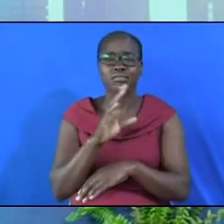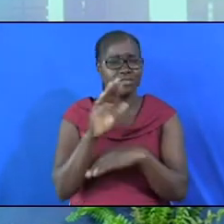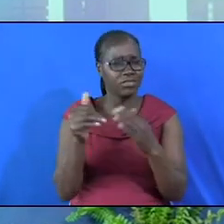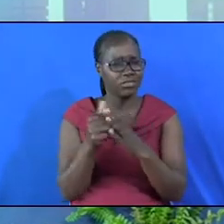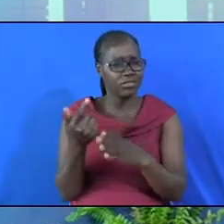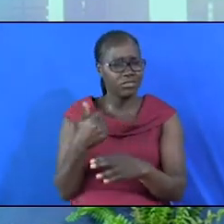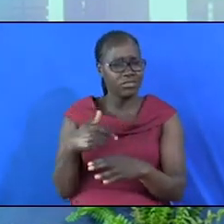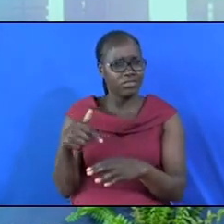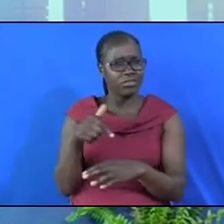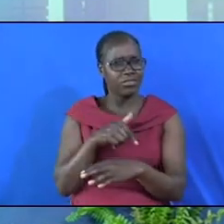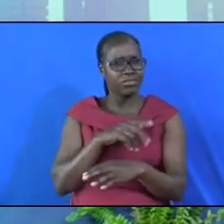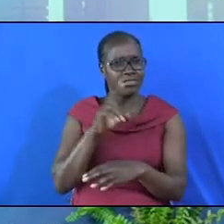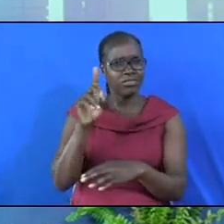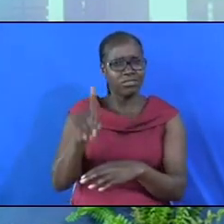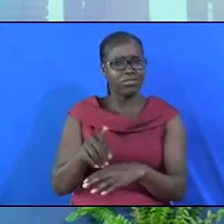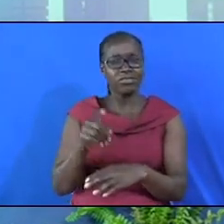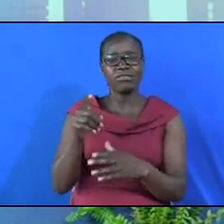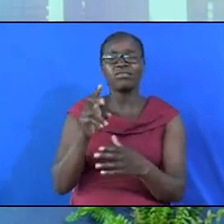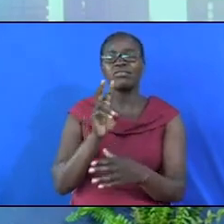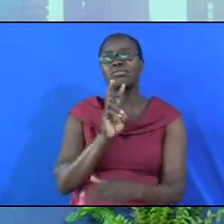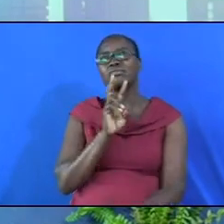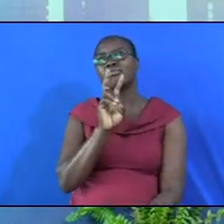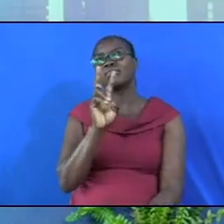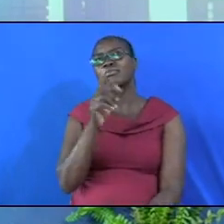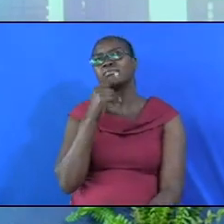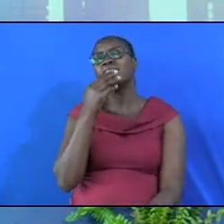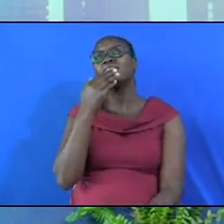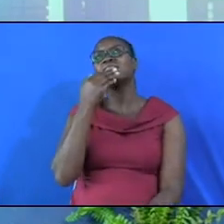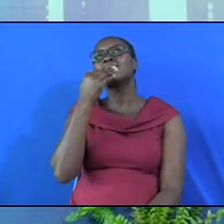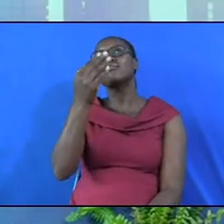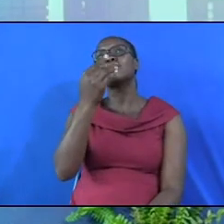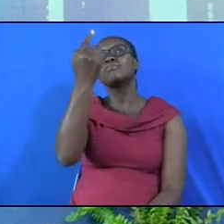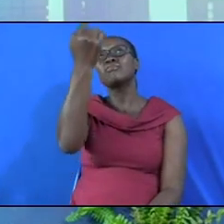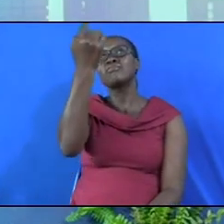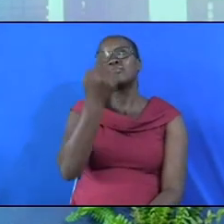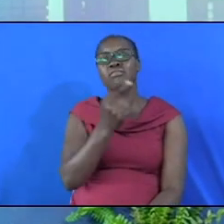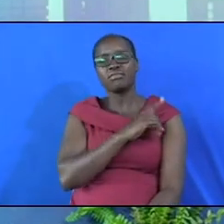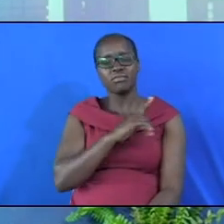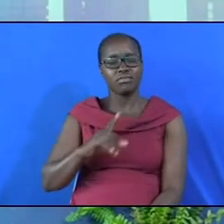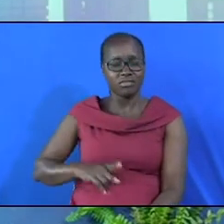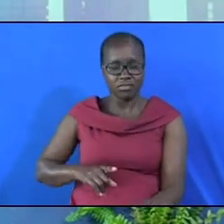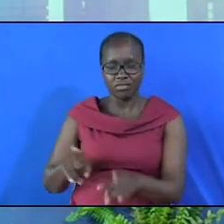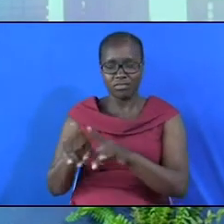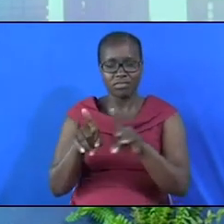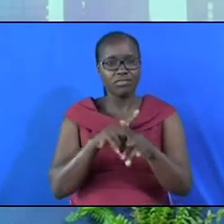us will behold the king and we will say, come, Lord. Even so, amen.